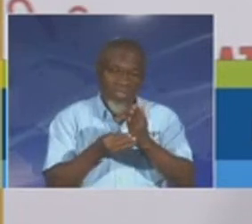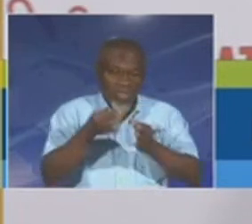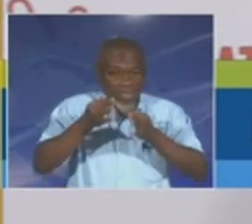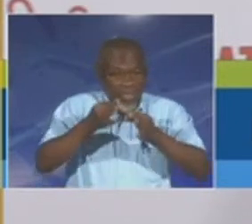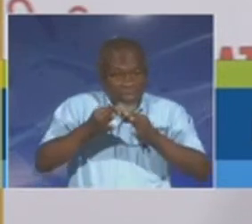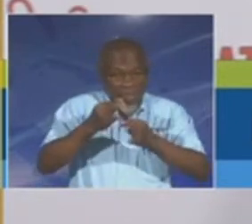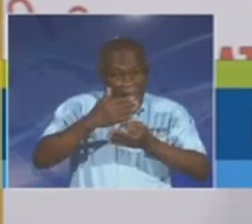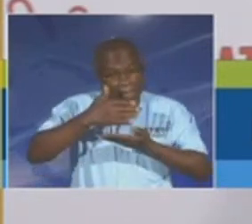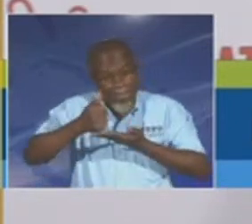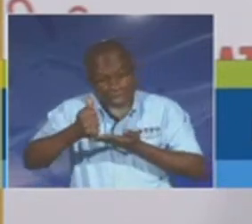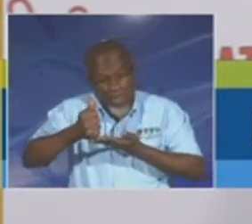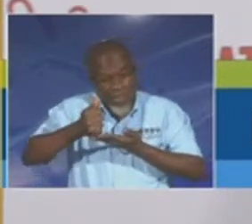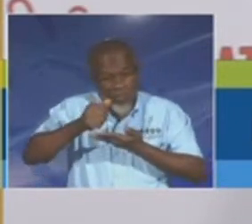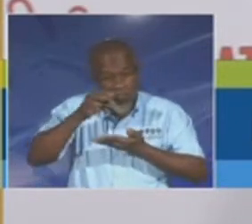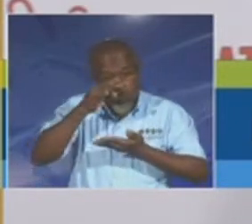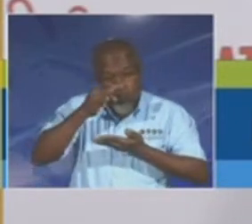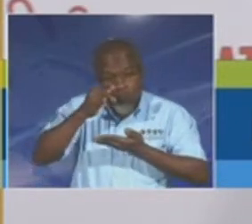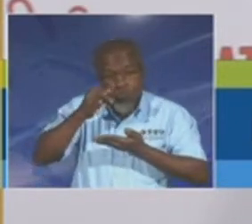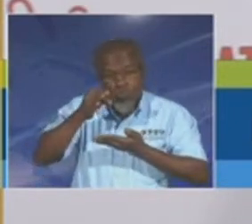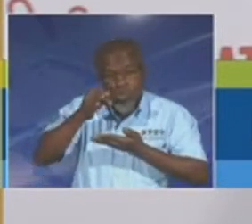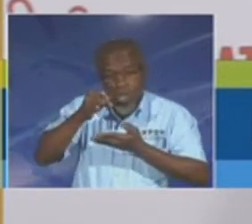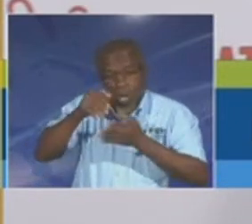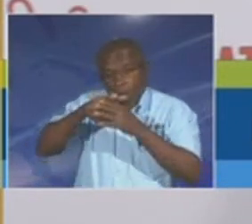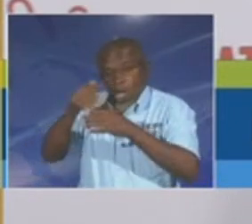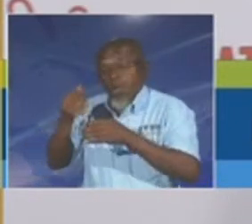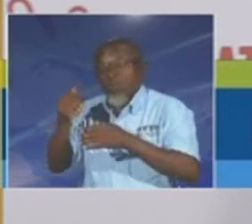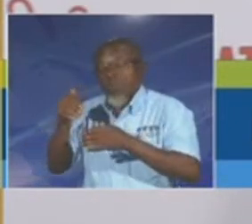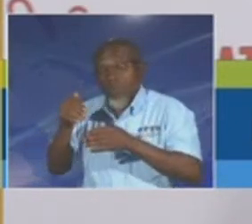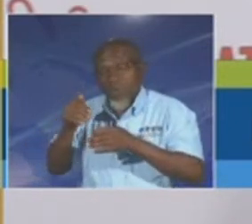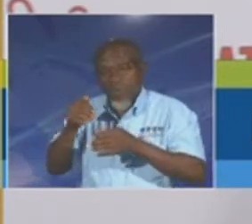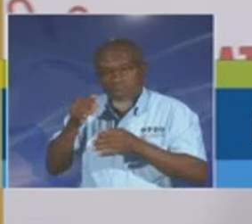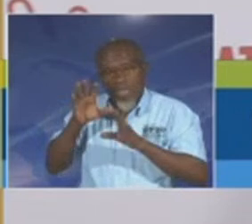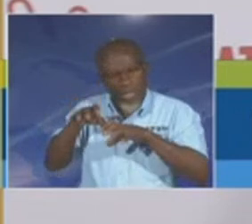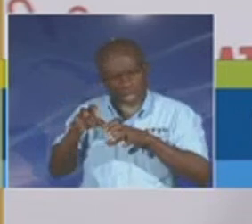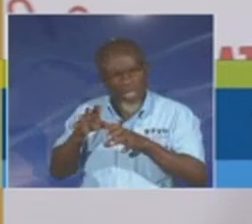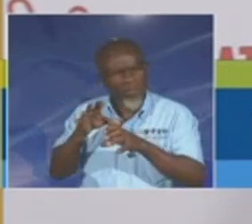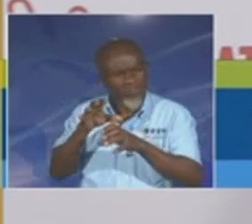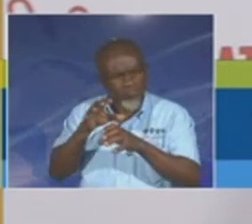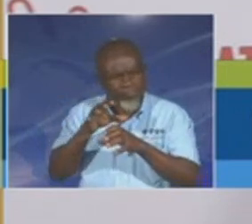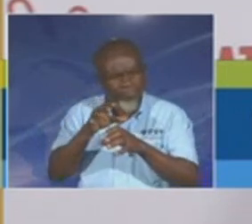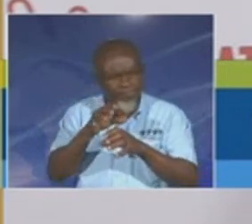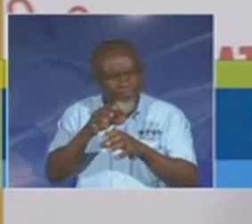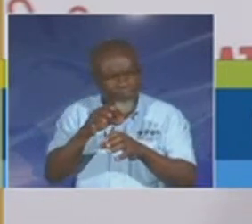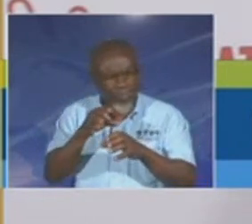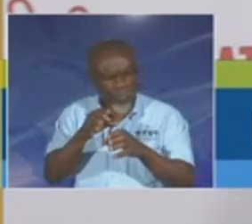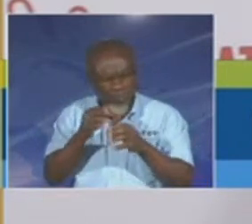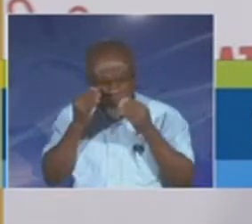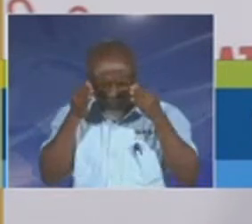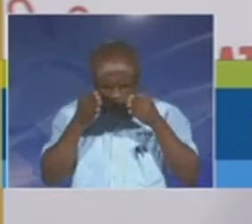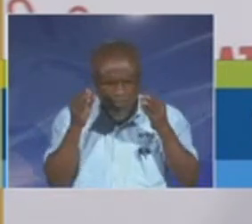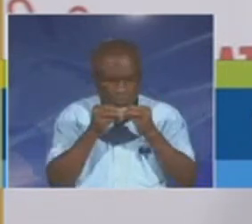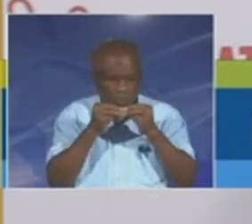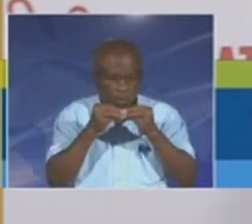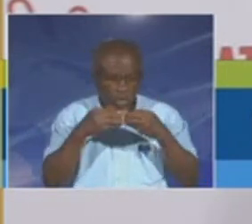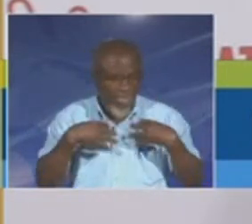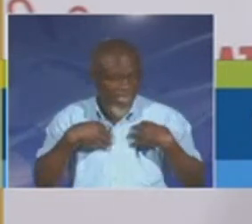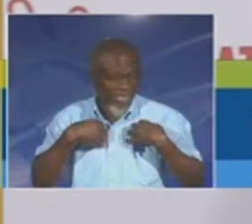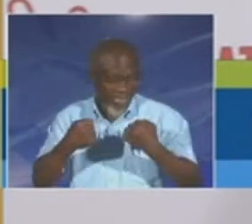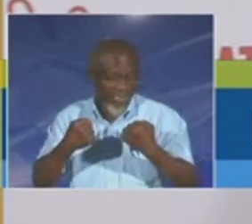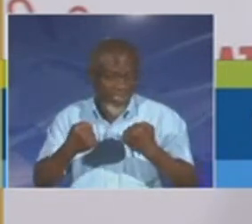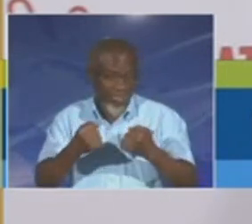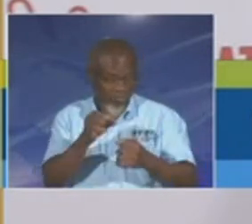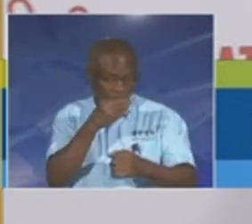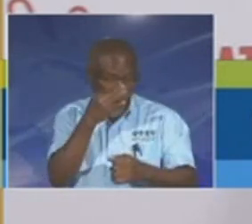to buy food outside, is there a way to still go healthier? And of course, the answer to that would be yes. If it is you do